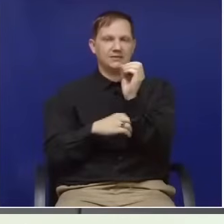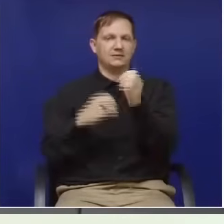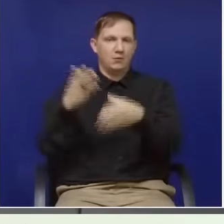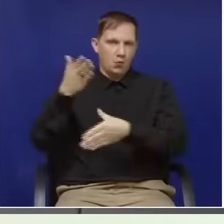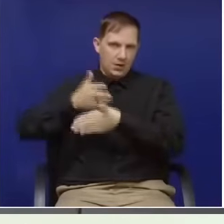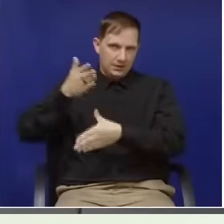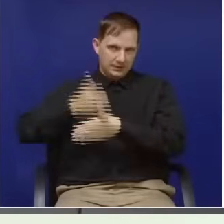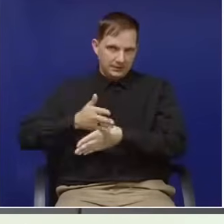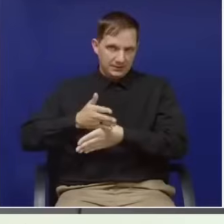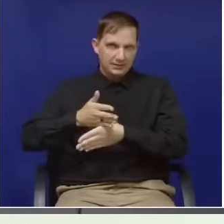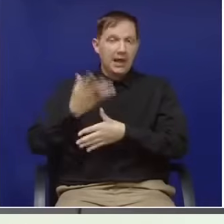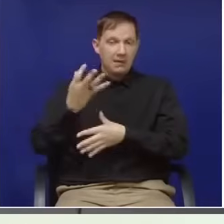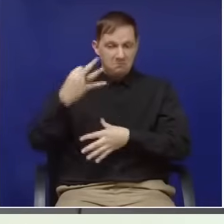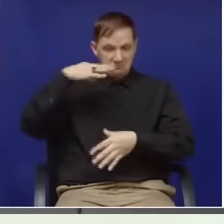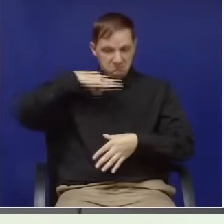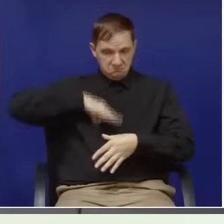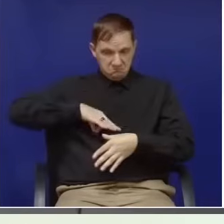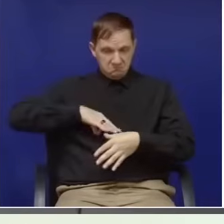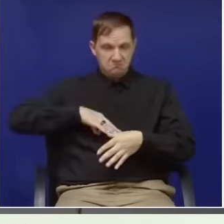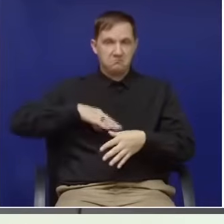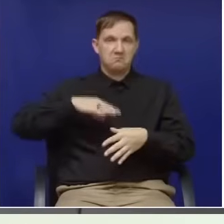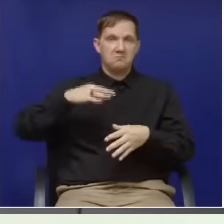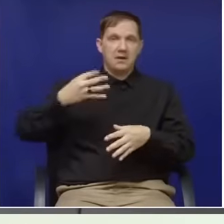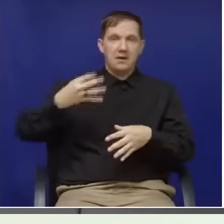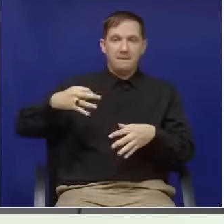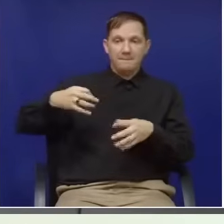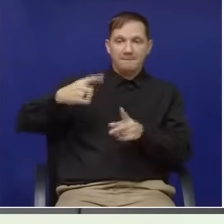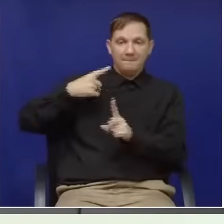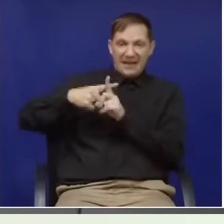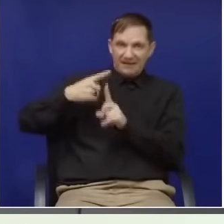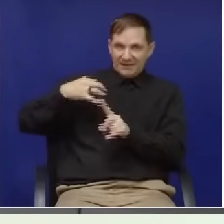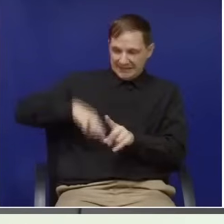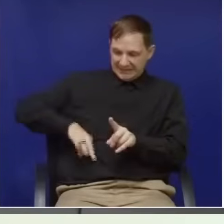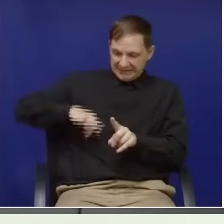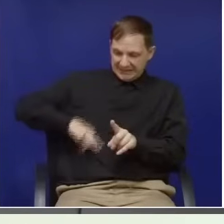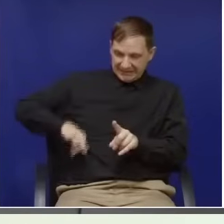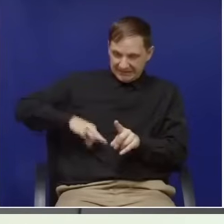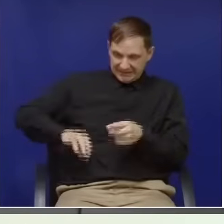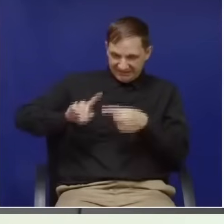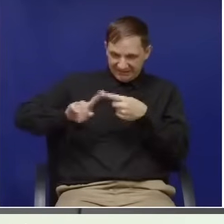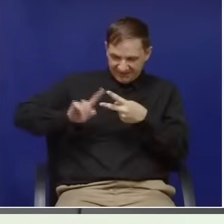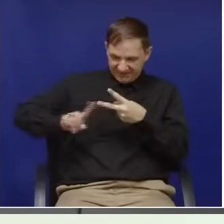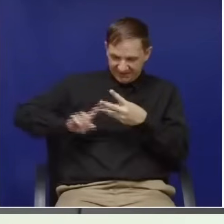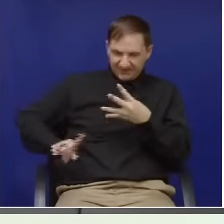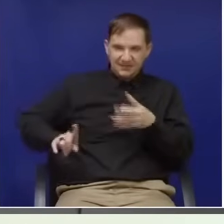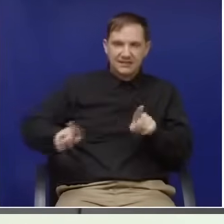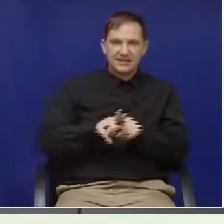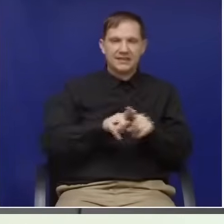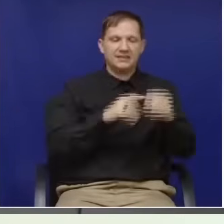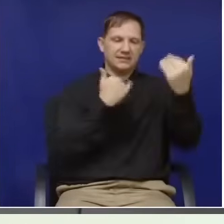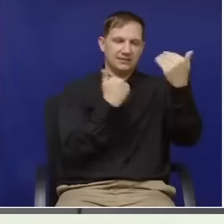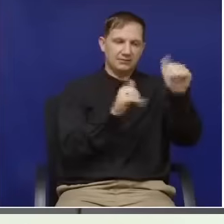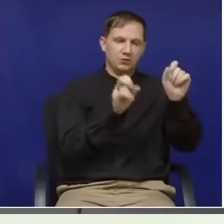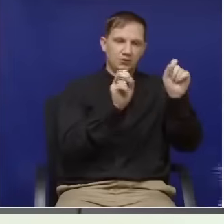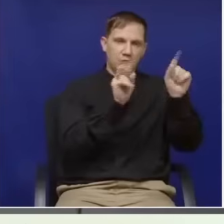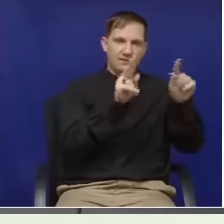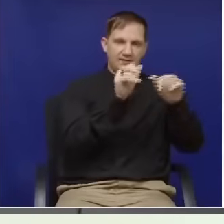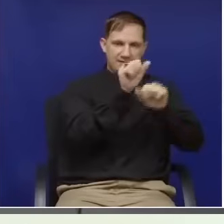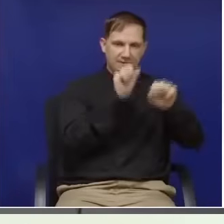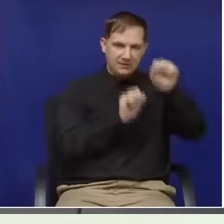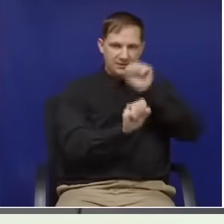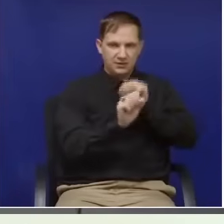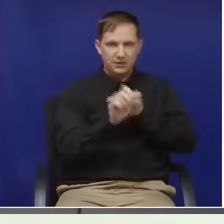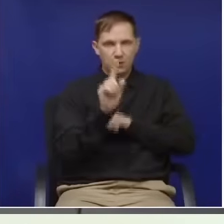salaries, allowance and benefits as determined by the President in terms of Section 12, subsection 1 of the